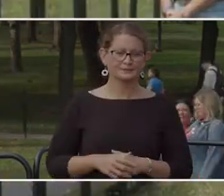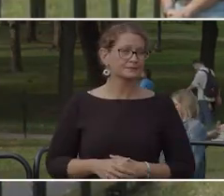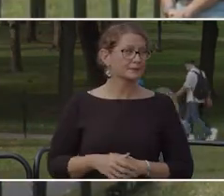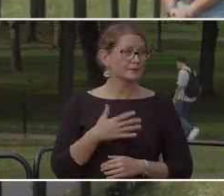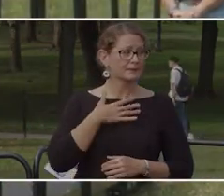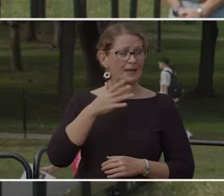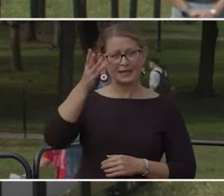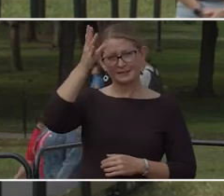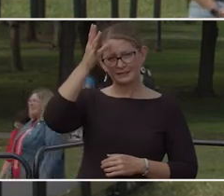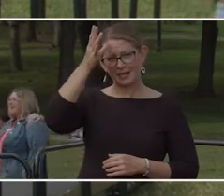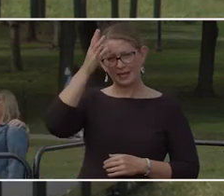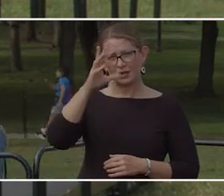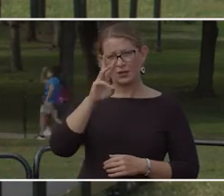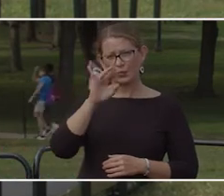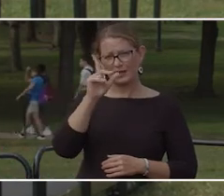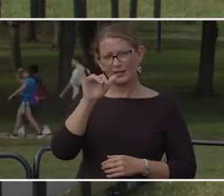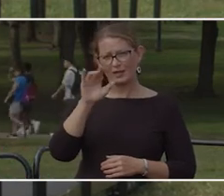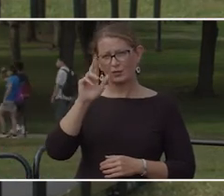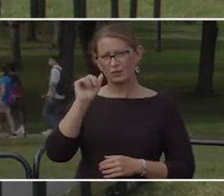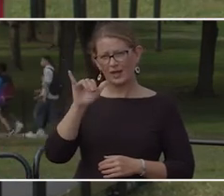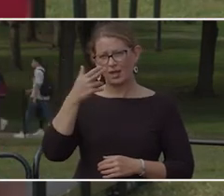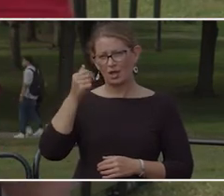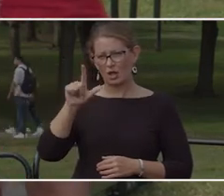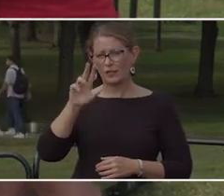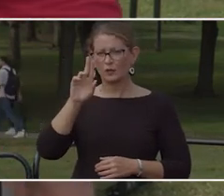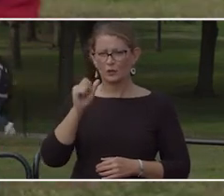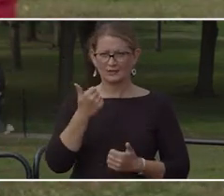My daddy, Willie Ray Hall, United States Army.